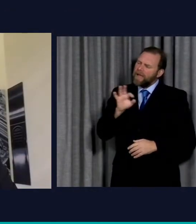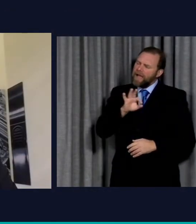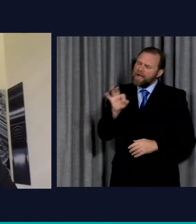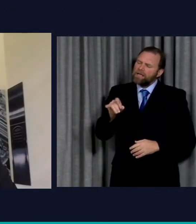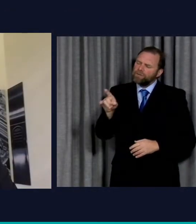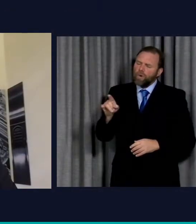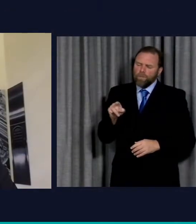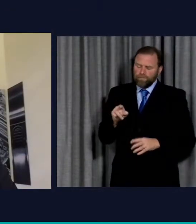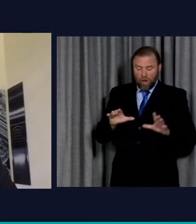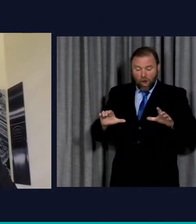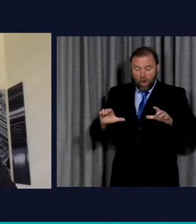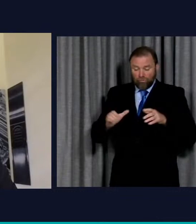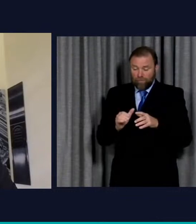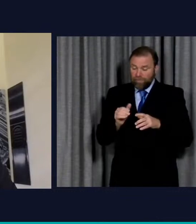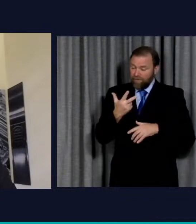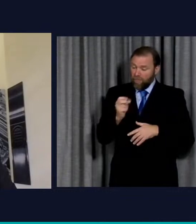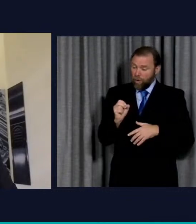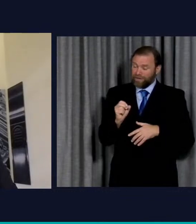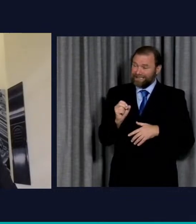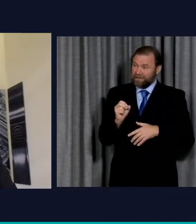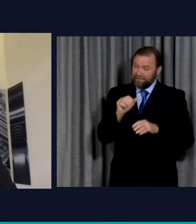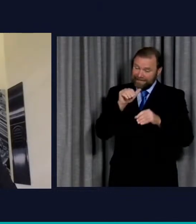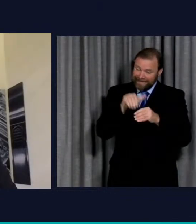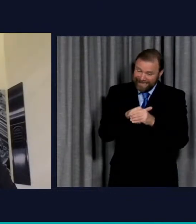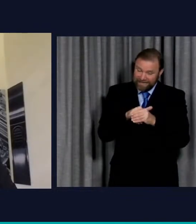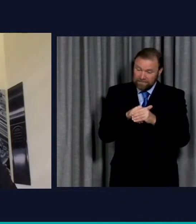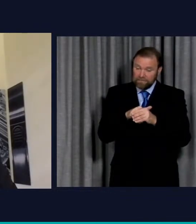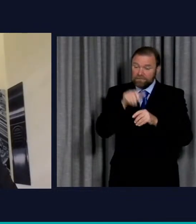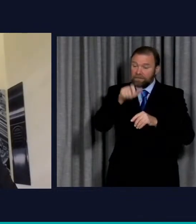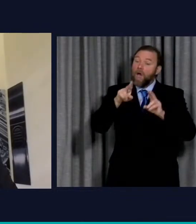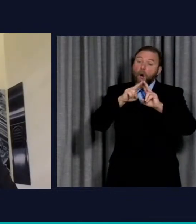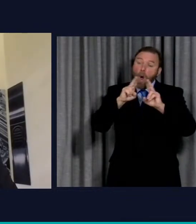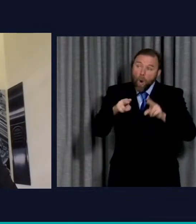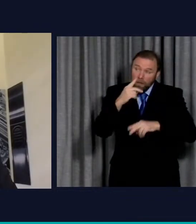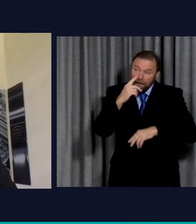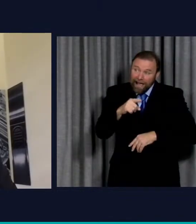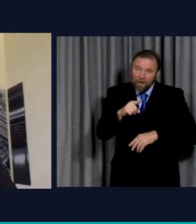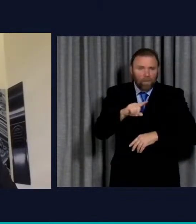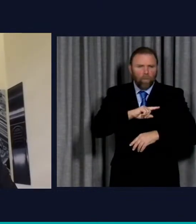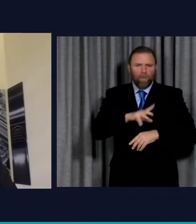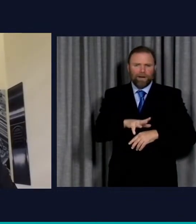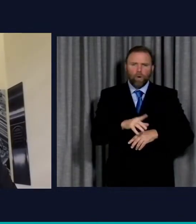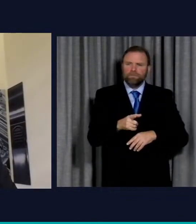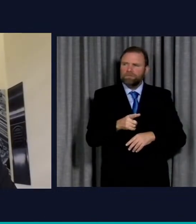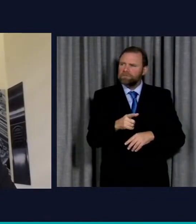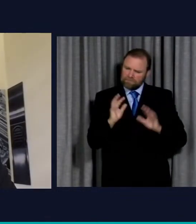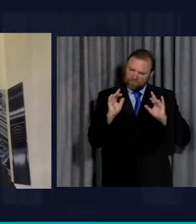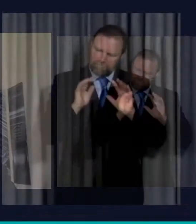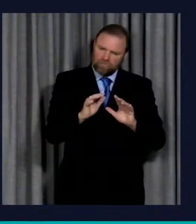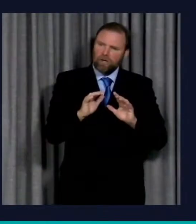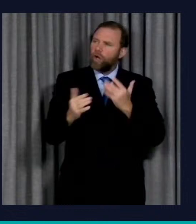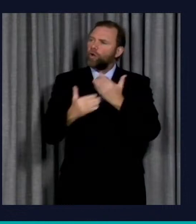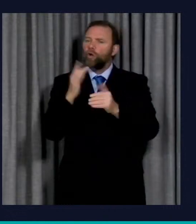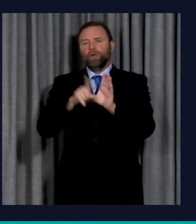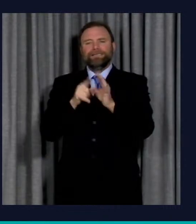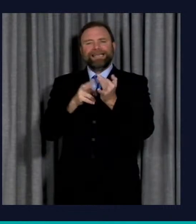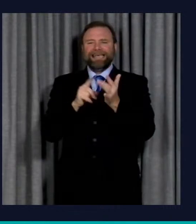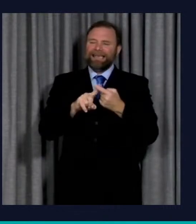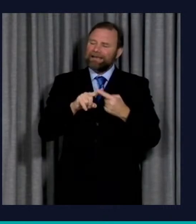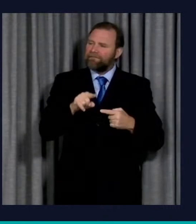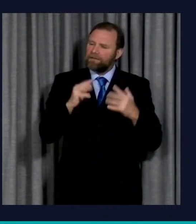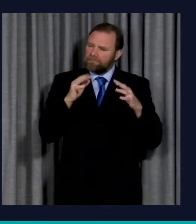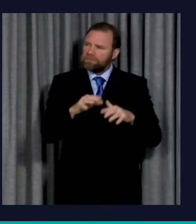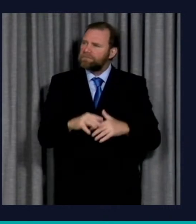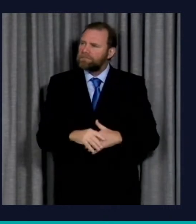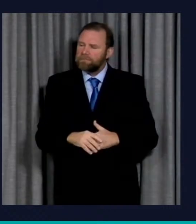30 people gathering in someone's home rather than going to the pub or a nightclub on New Year's Eve in Wales? Well, the main